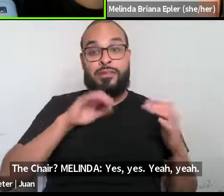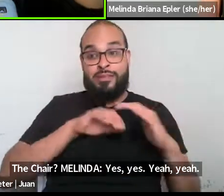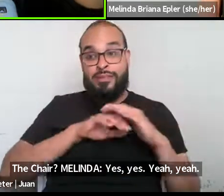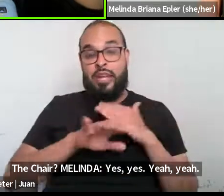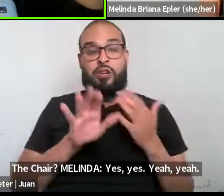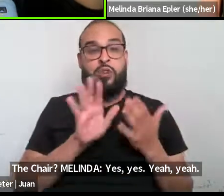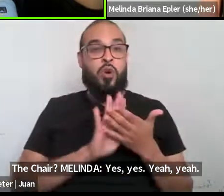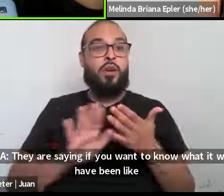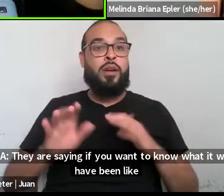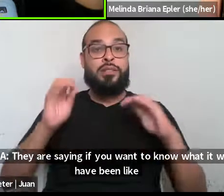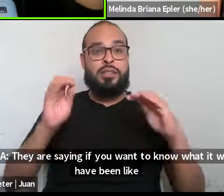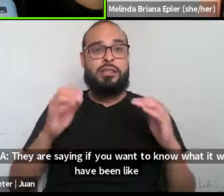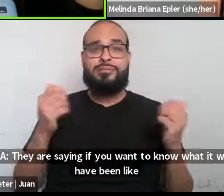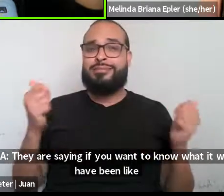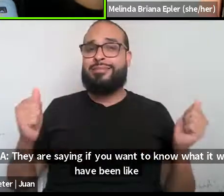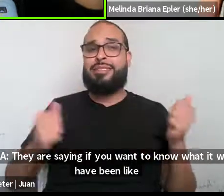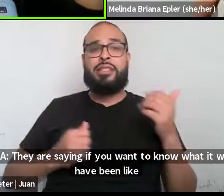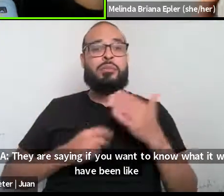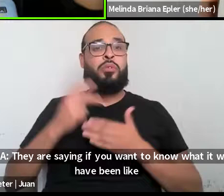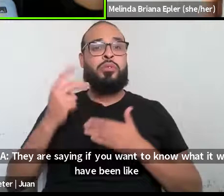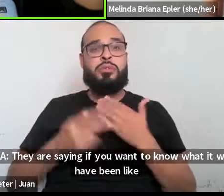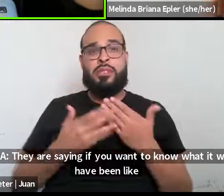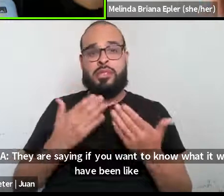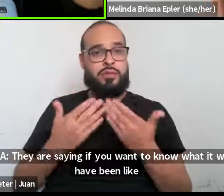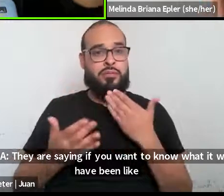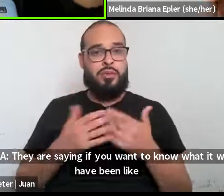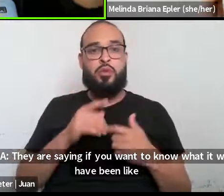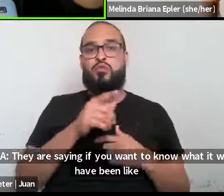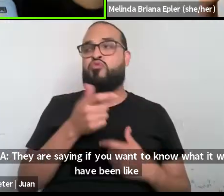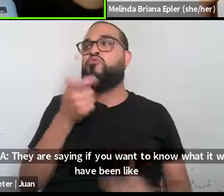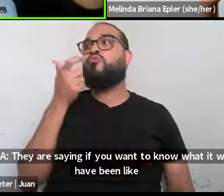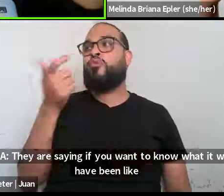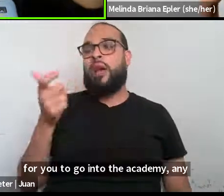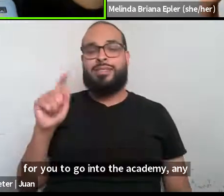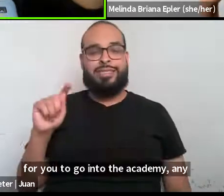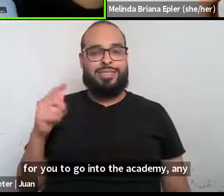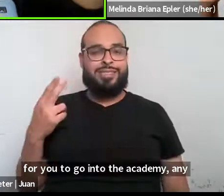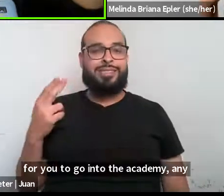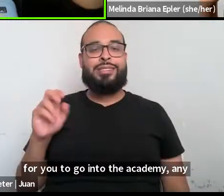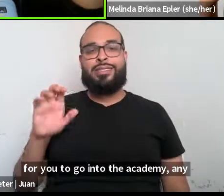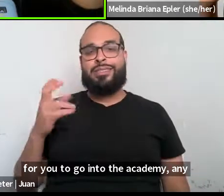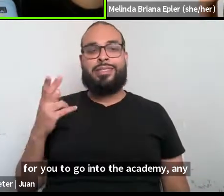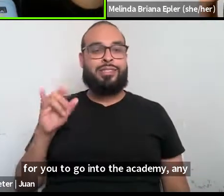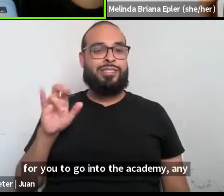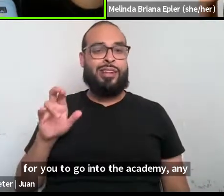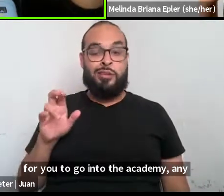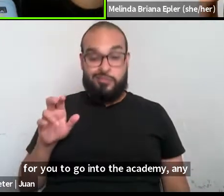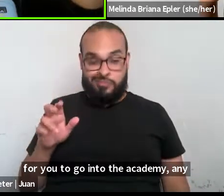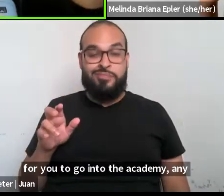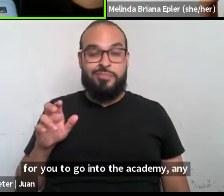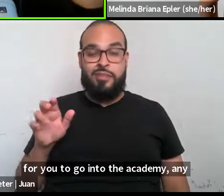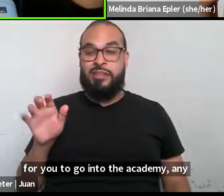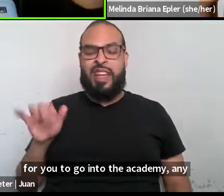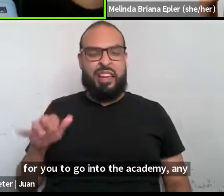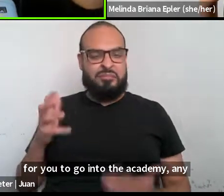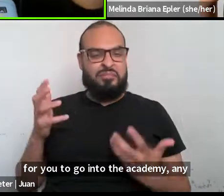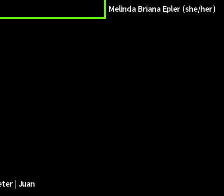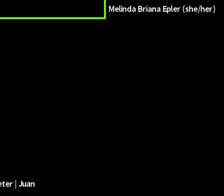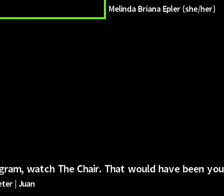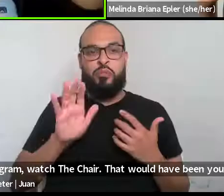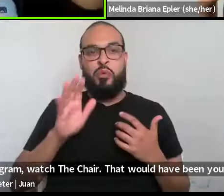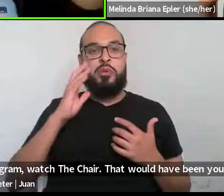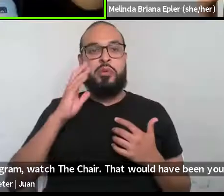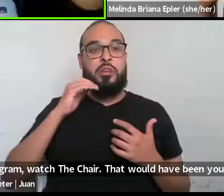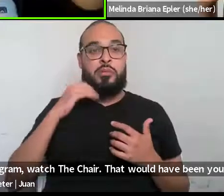any program, it doesn't matter what it is, watch The Chair. That would have been your experience. And Mm. so I watched it this